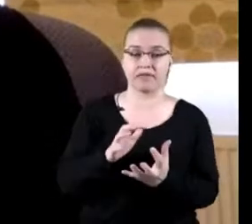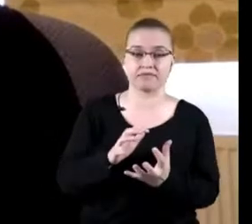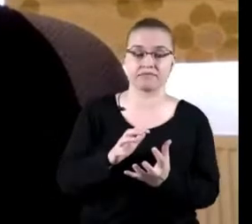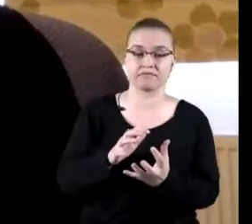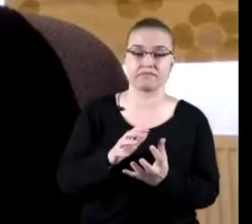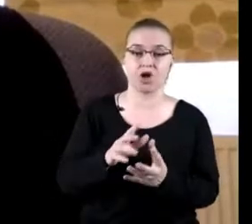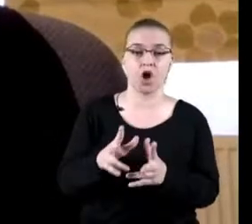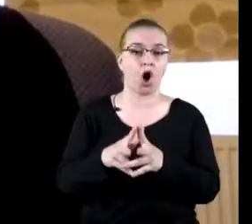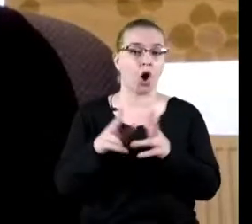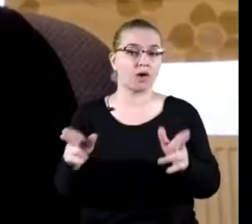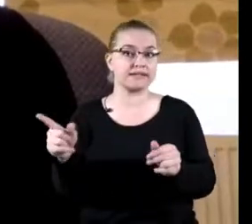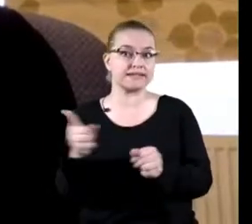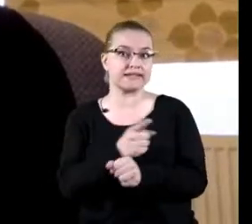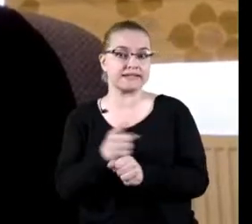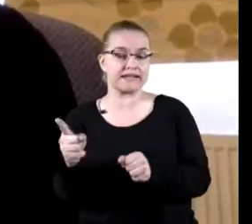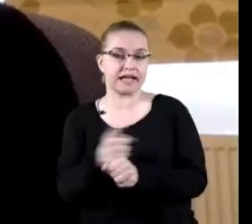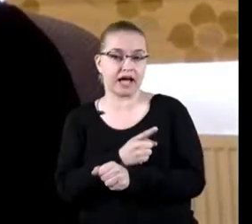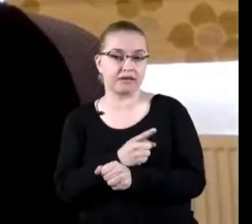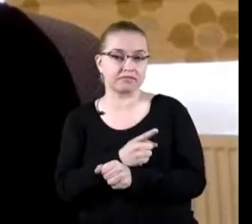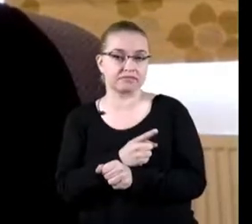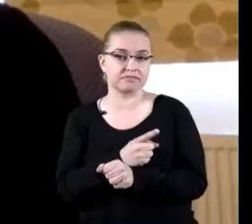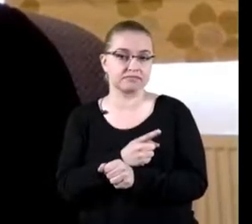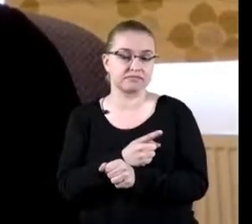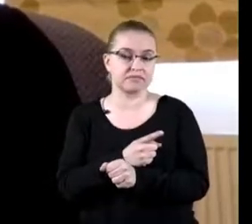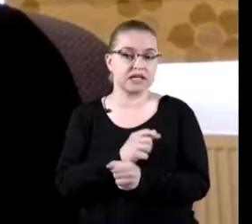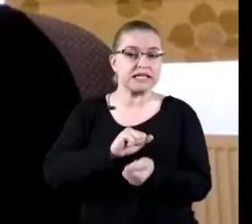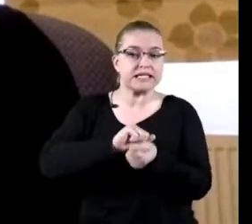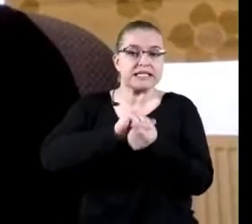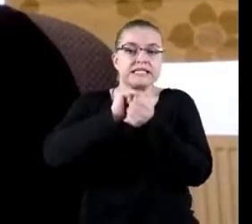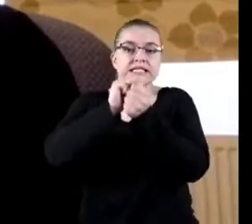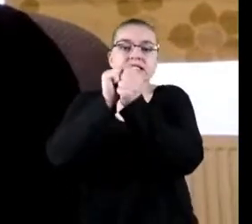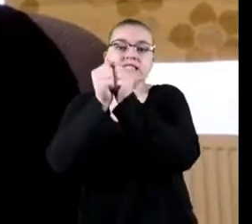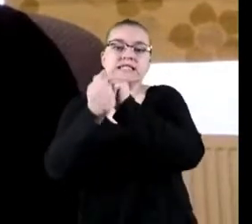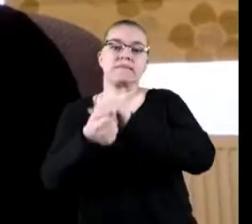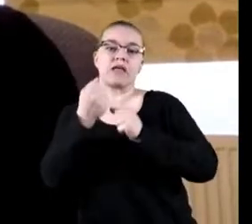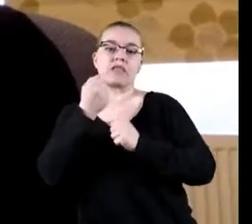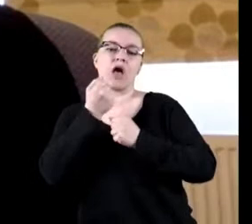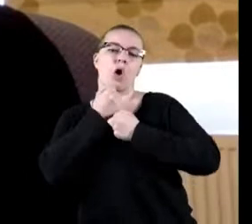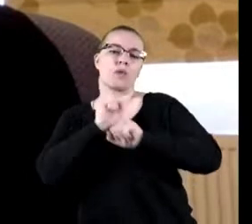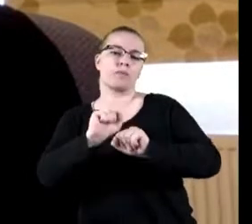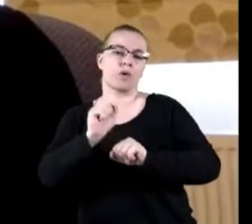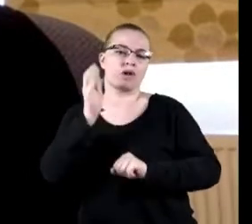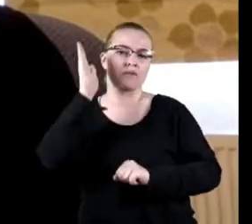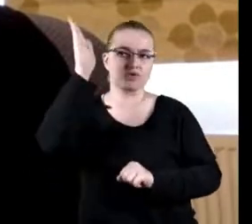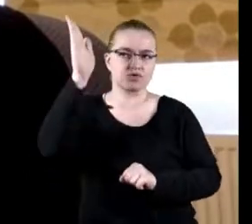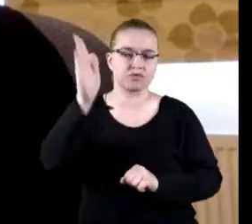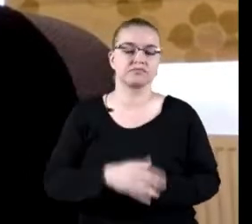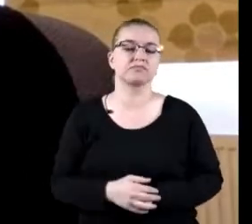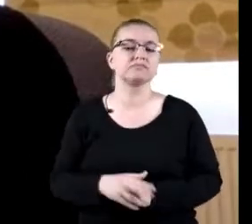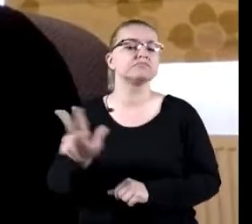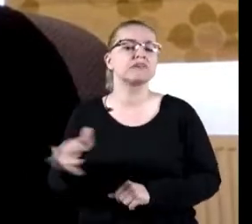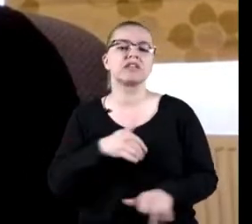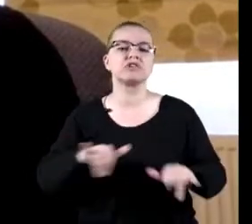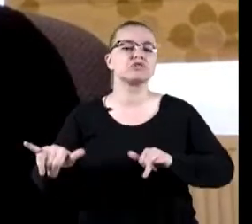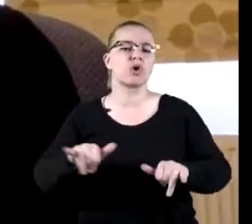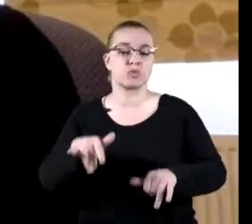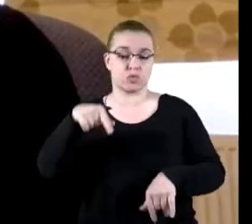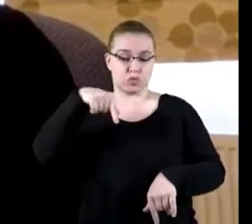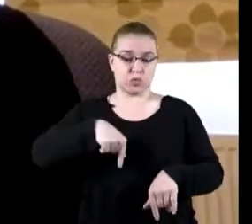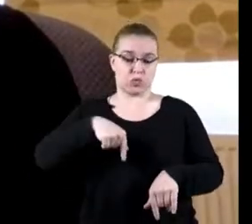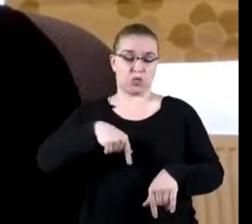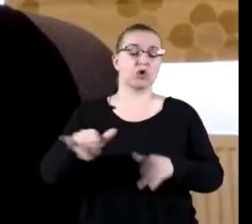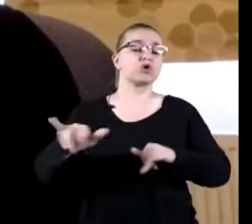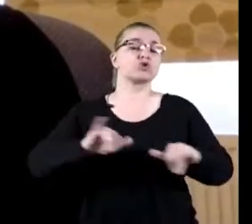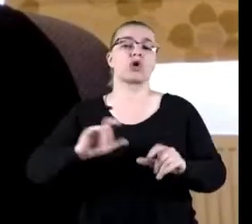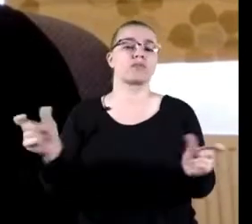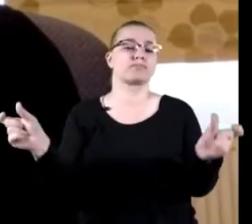Governance for a Resilient Future. The report shows that when local and national governments make a decisive shift